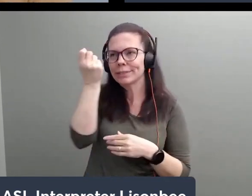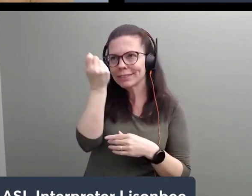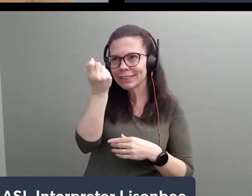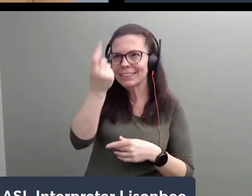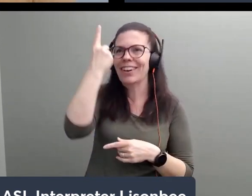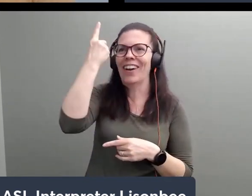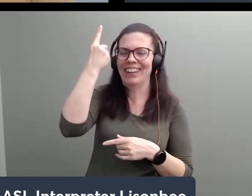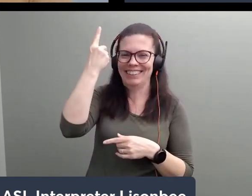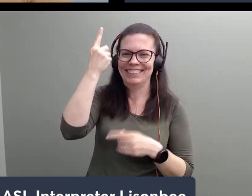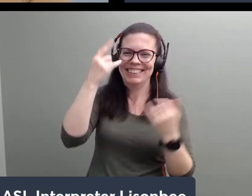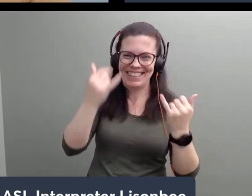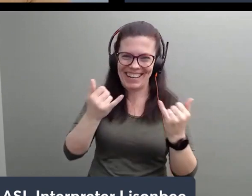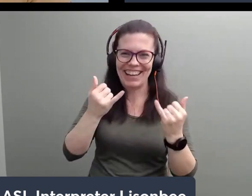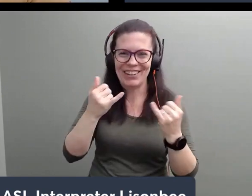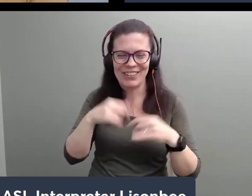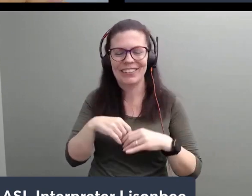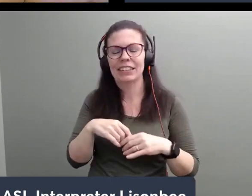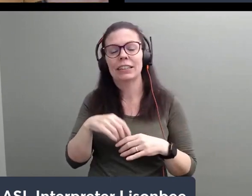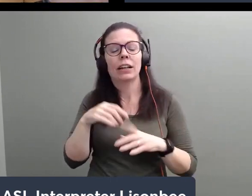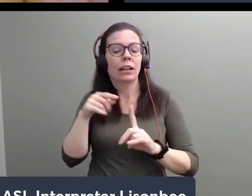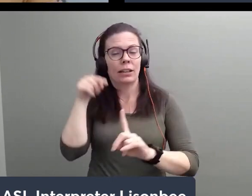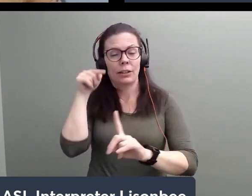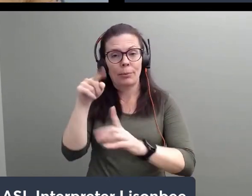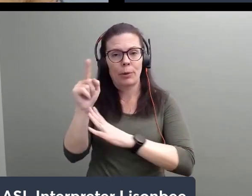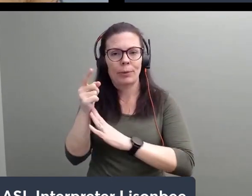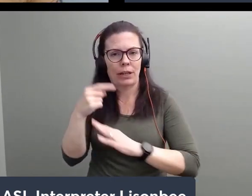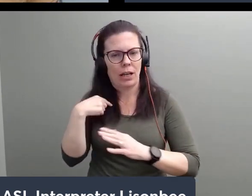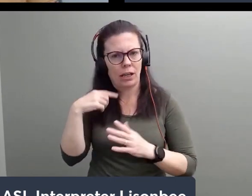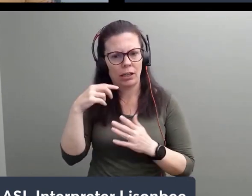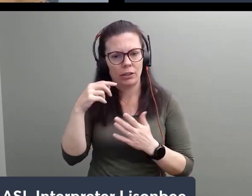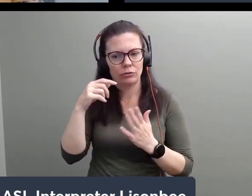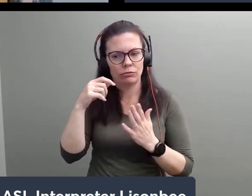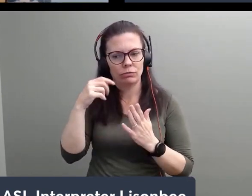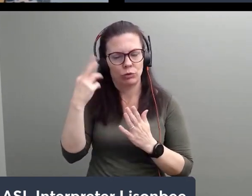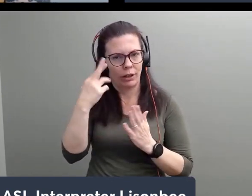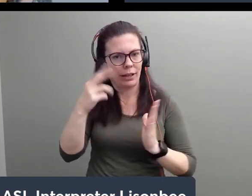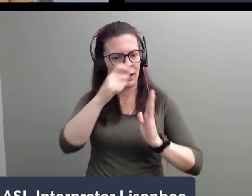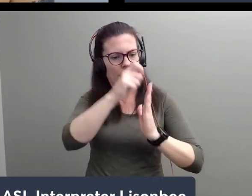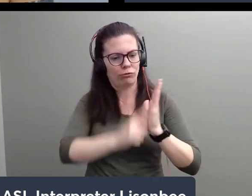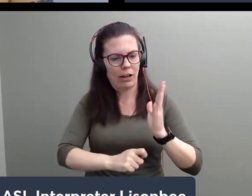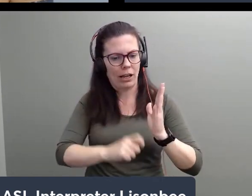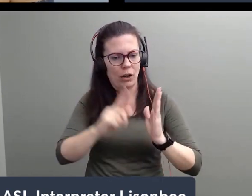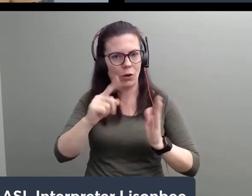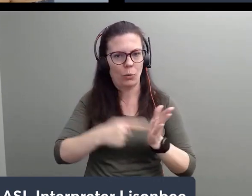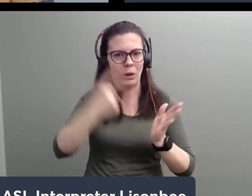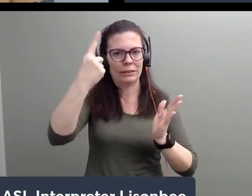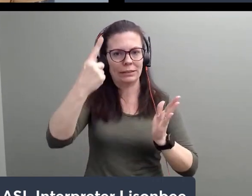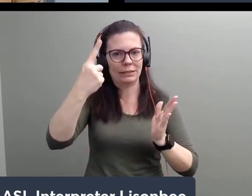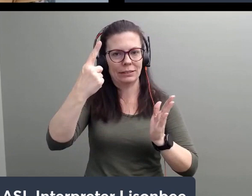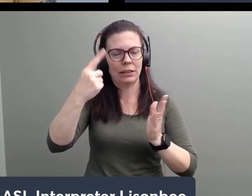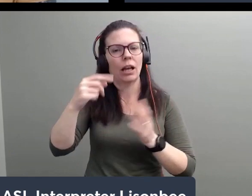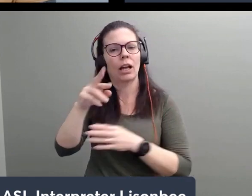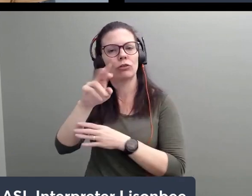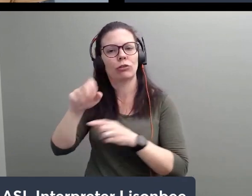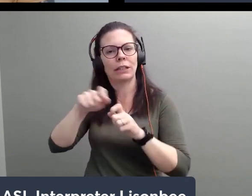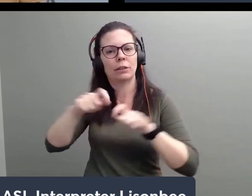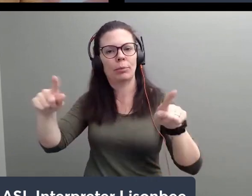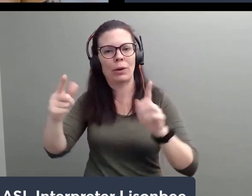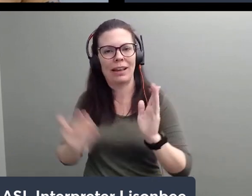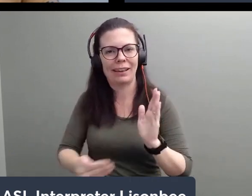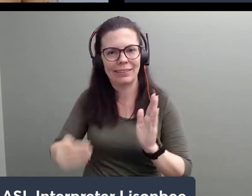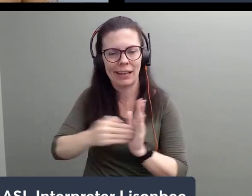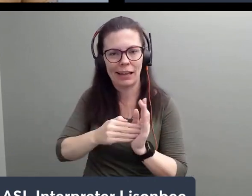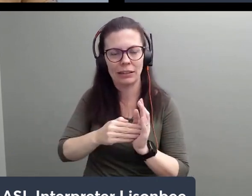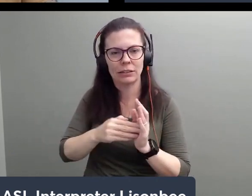understand. Was I realized I write this once, and now I can redeploy this exact same thing using the description that I